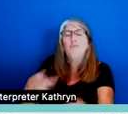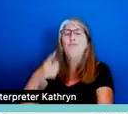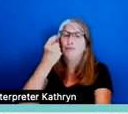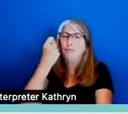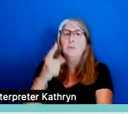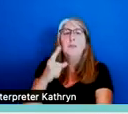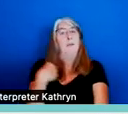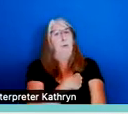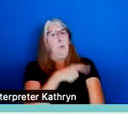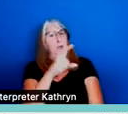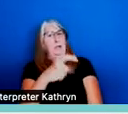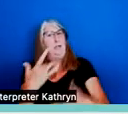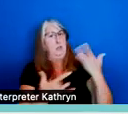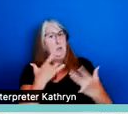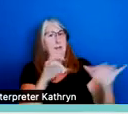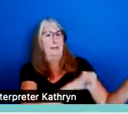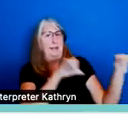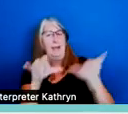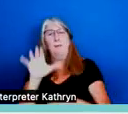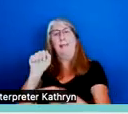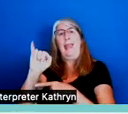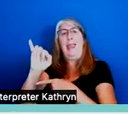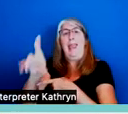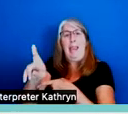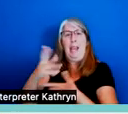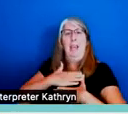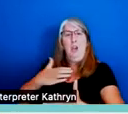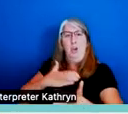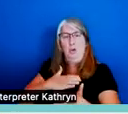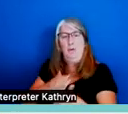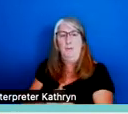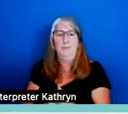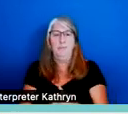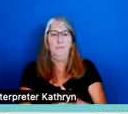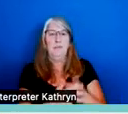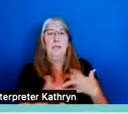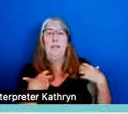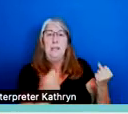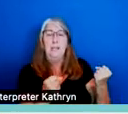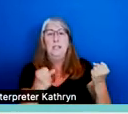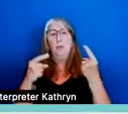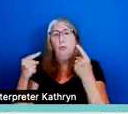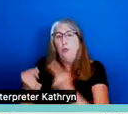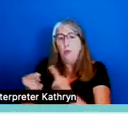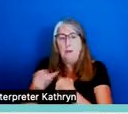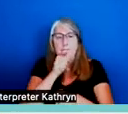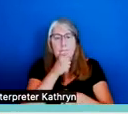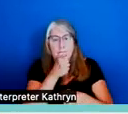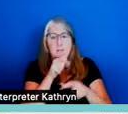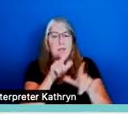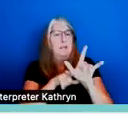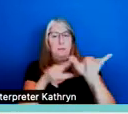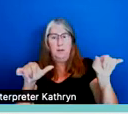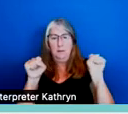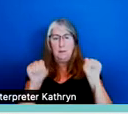joy as we need air. Healing, hurting, and thriving can all happen simultaneously.